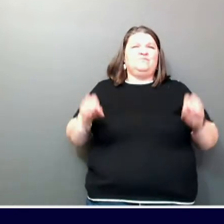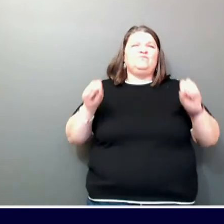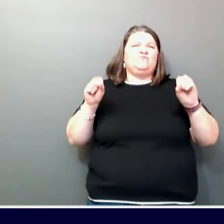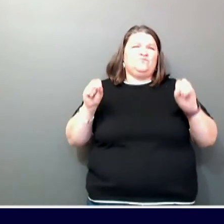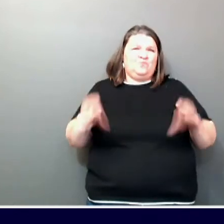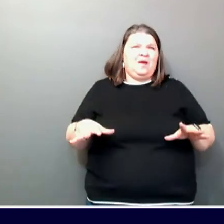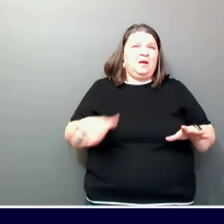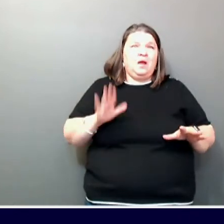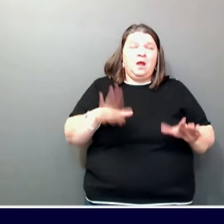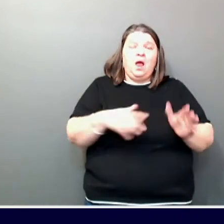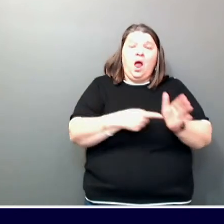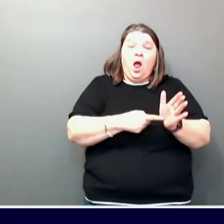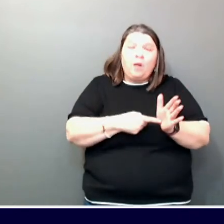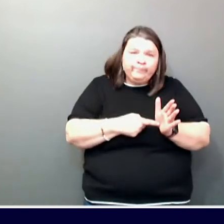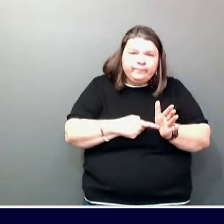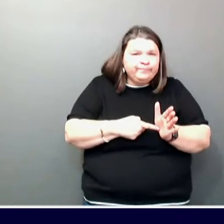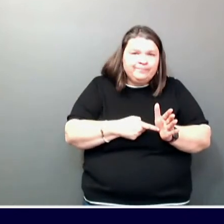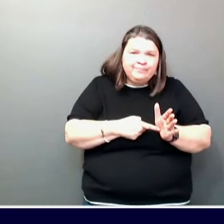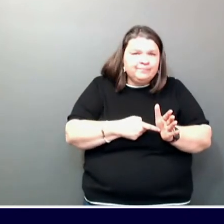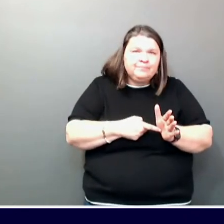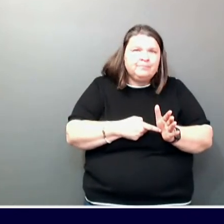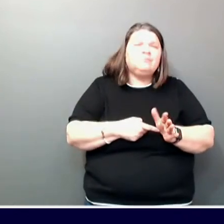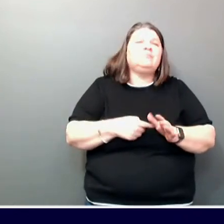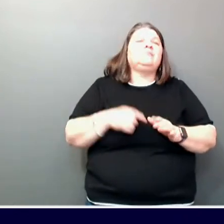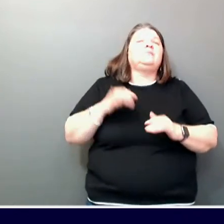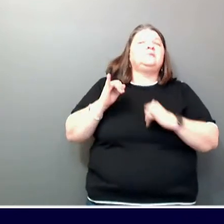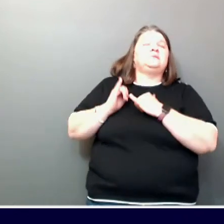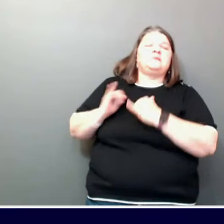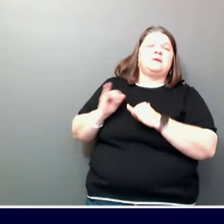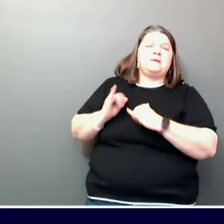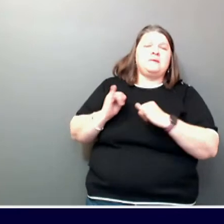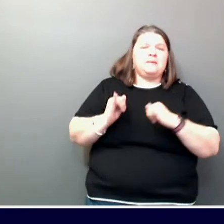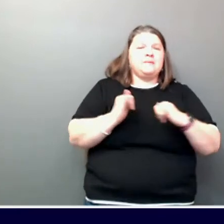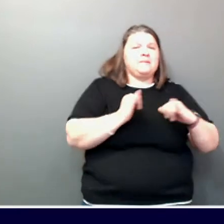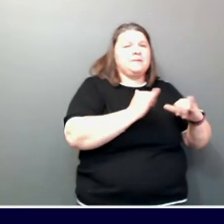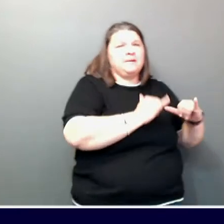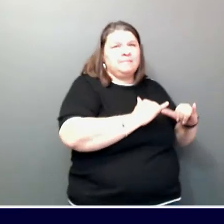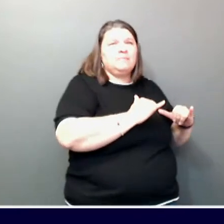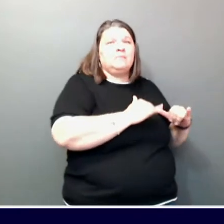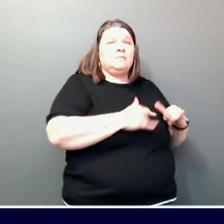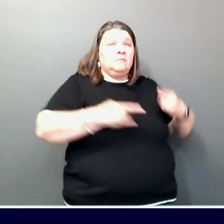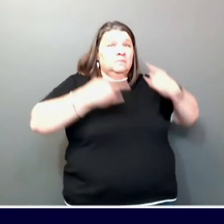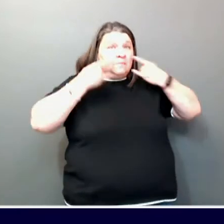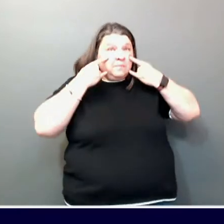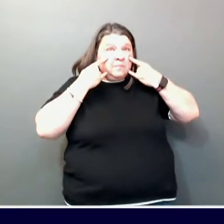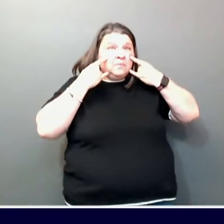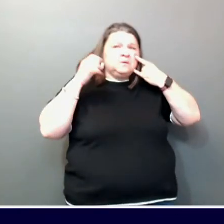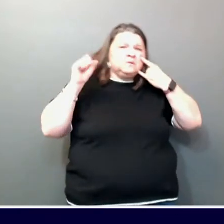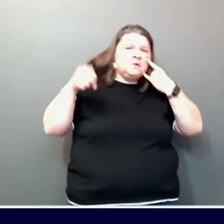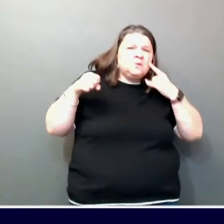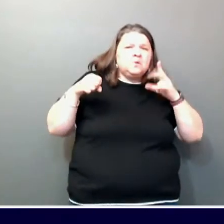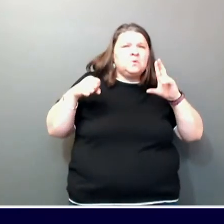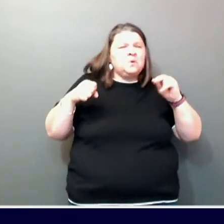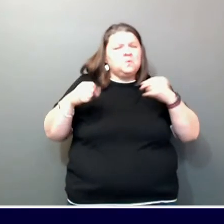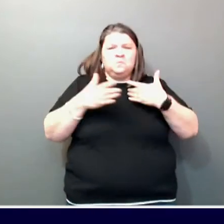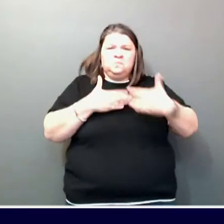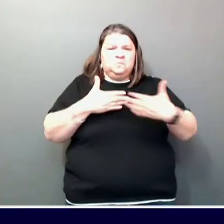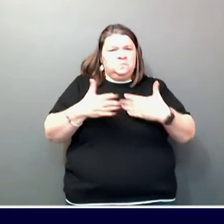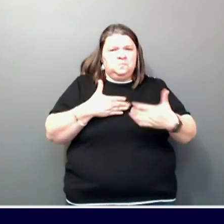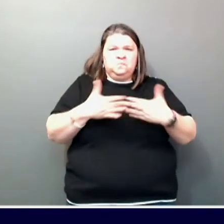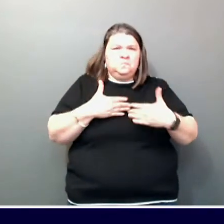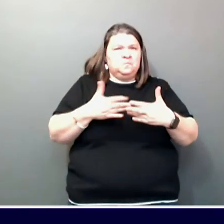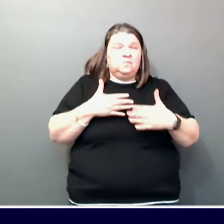no matter what the masking status is, just is not able to keep pace with how quickly Omicron can